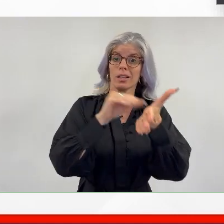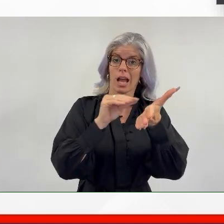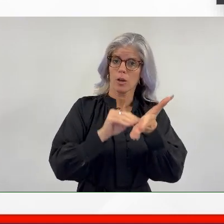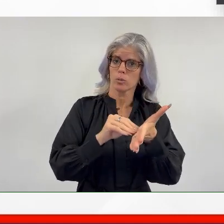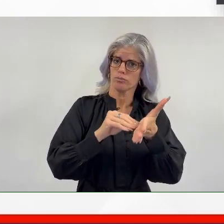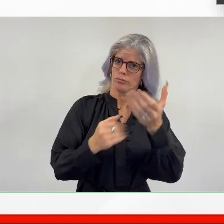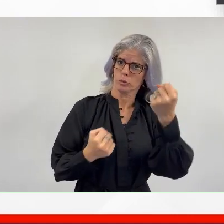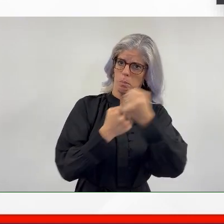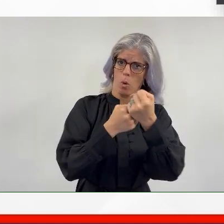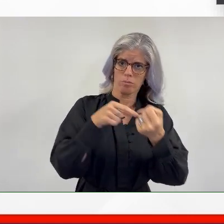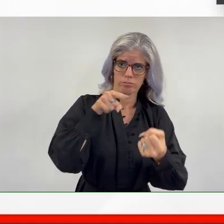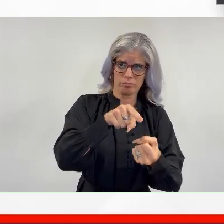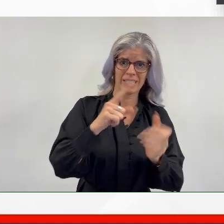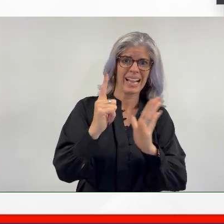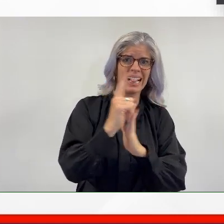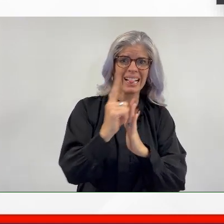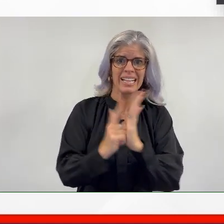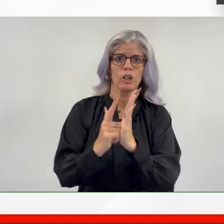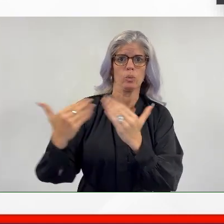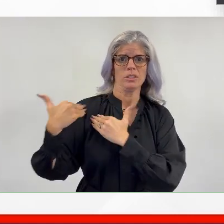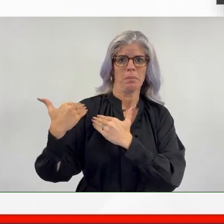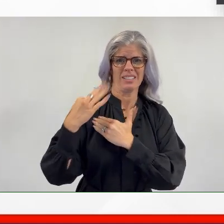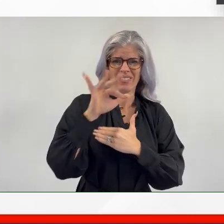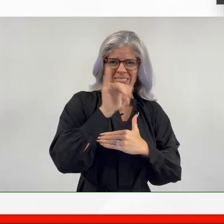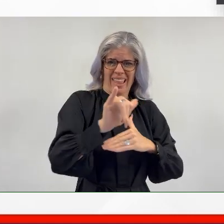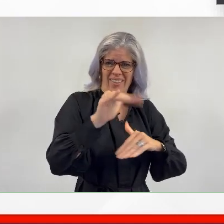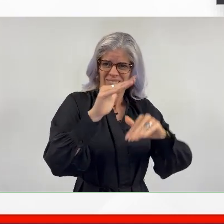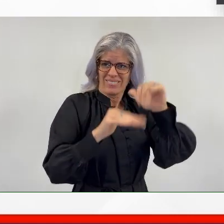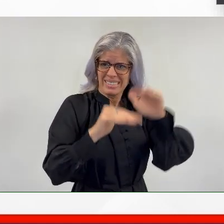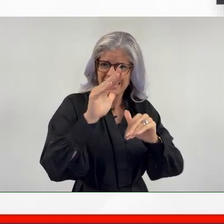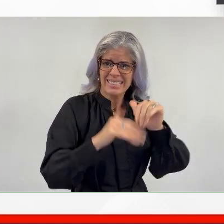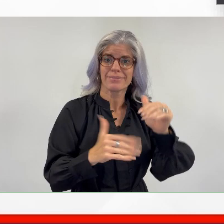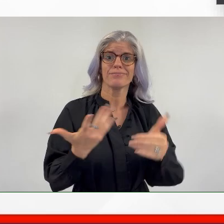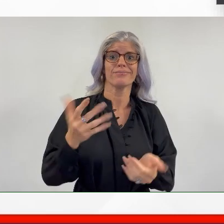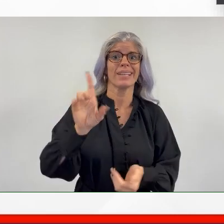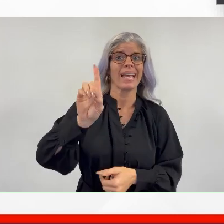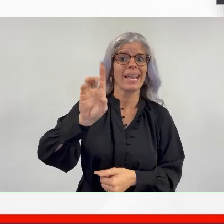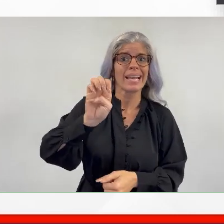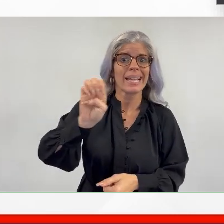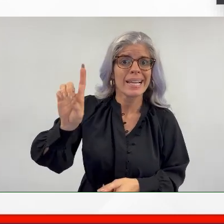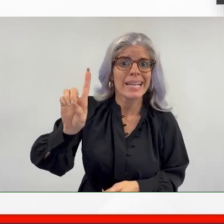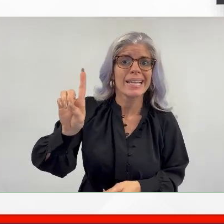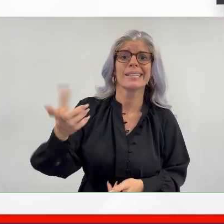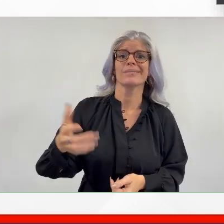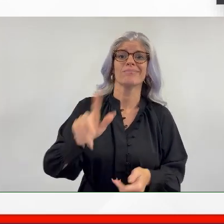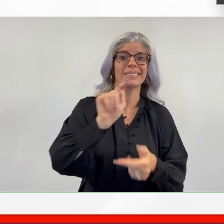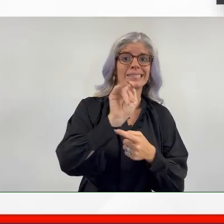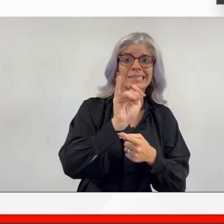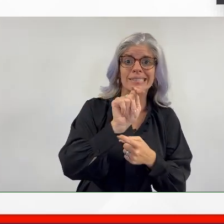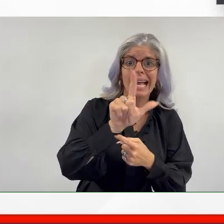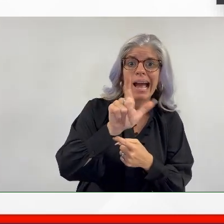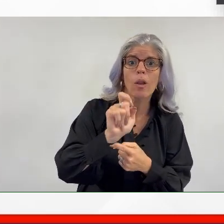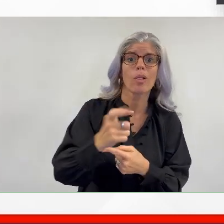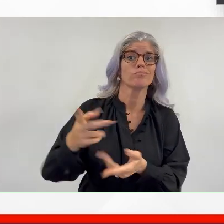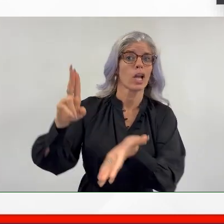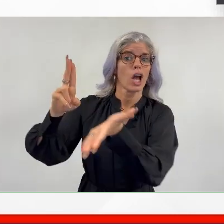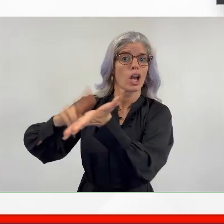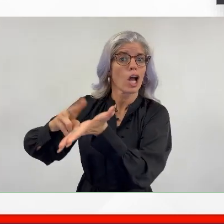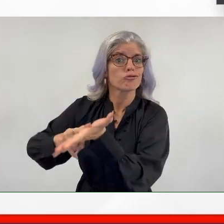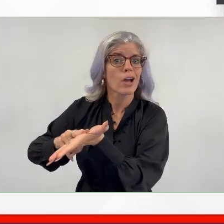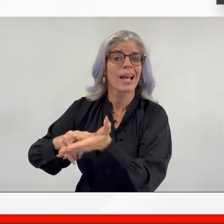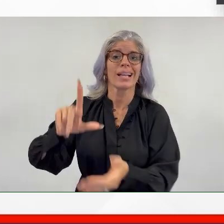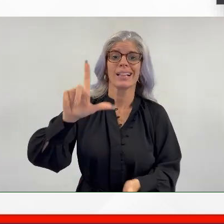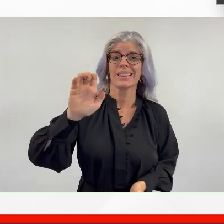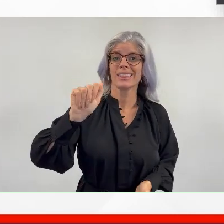your facility. Those deeds, titles, contracts, and lease agreements we talked about. Tax exempt status documentation, such